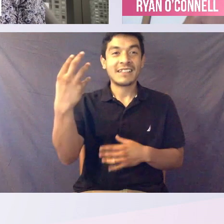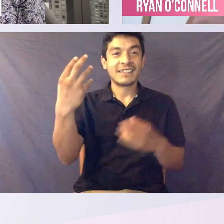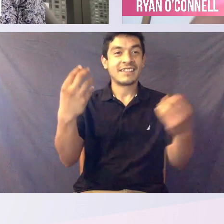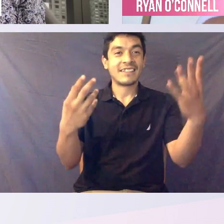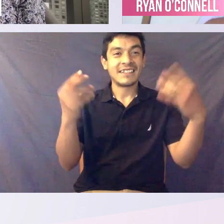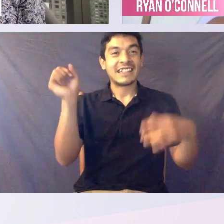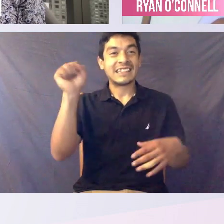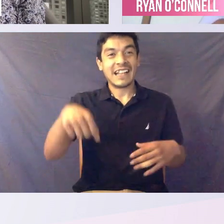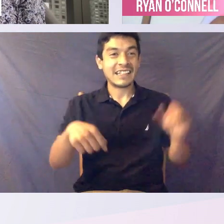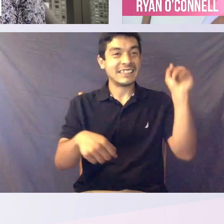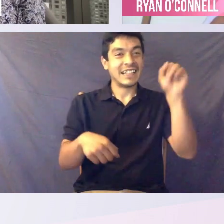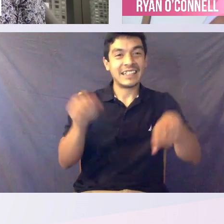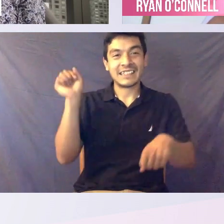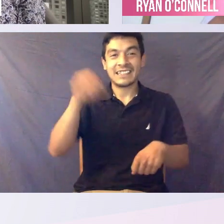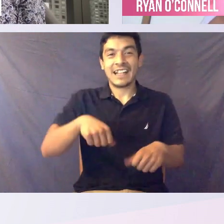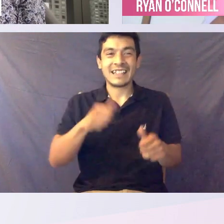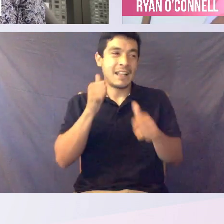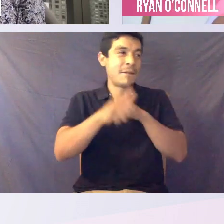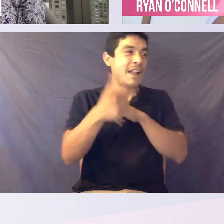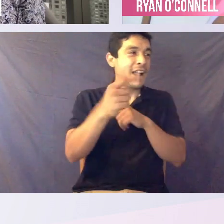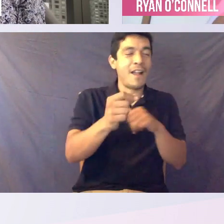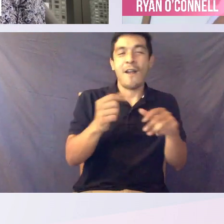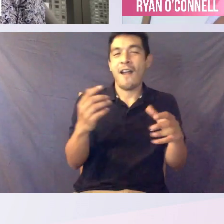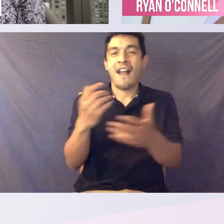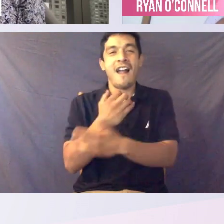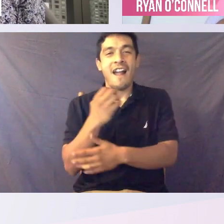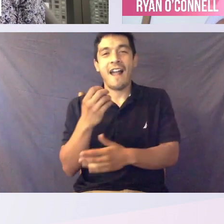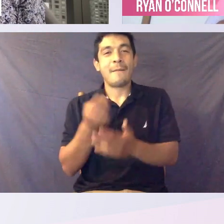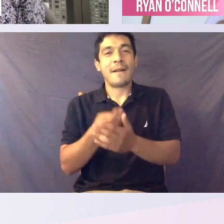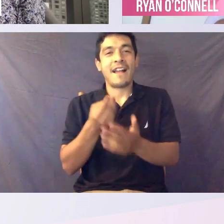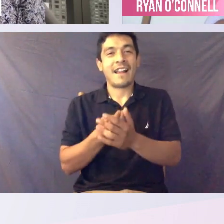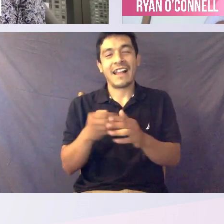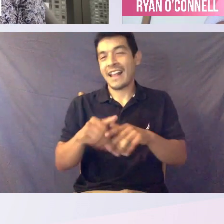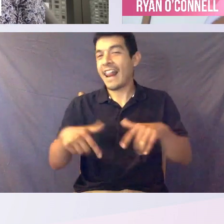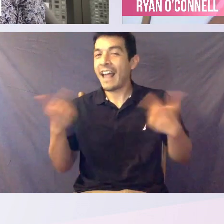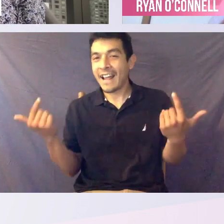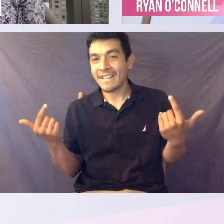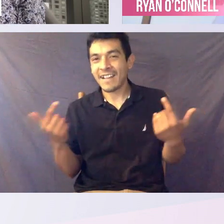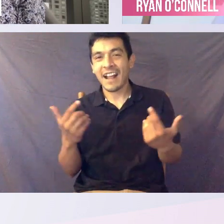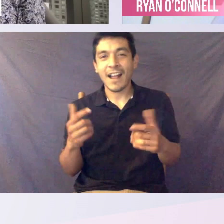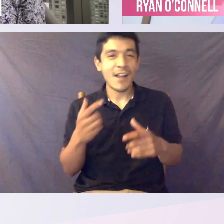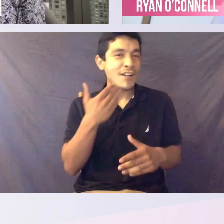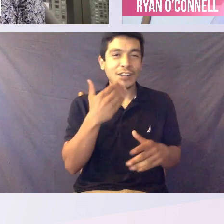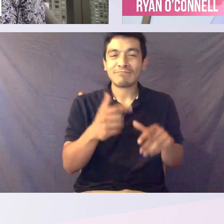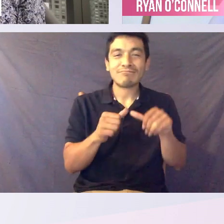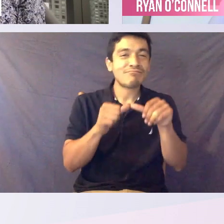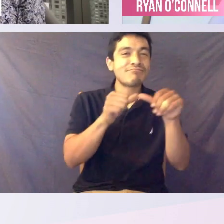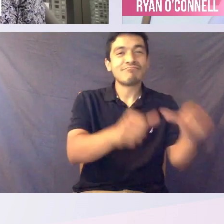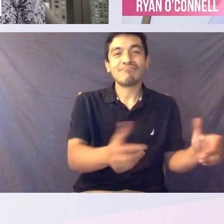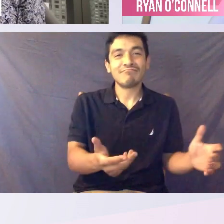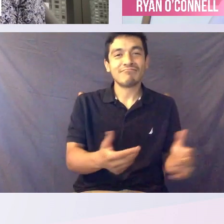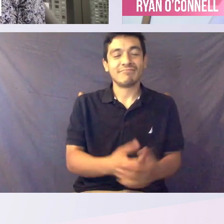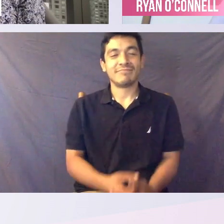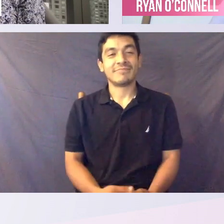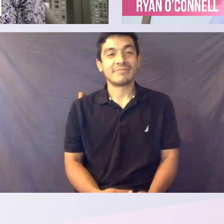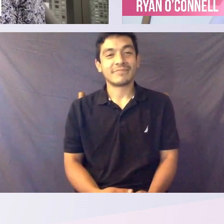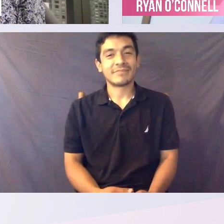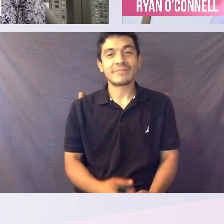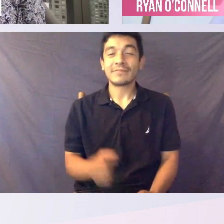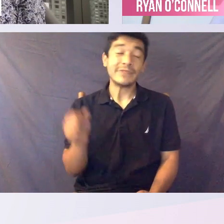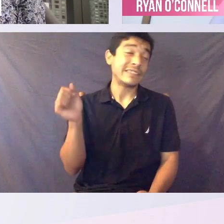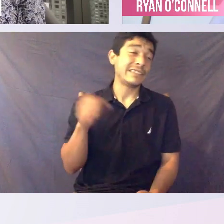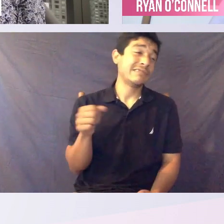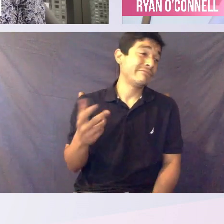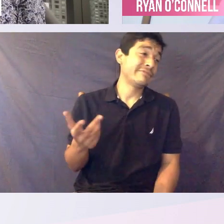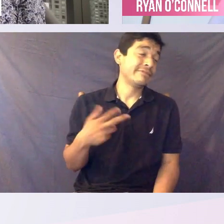please, like, you know, pass go, collect $200 in the Monopoly game of life. Like, you get to go. Yeah, I mean, you